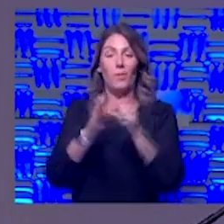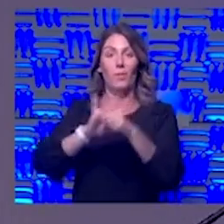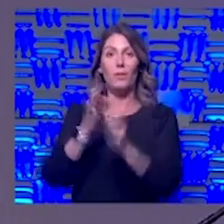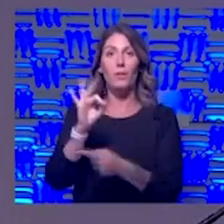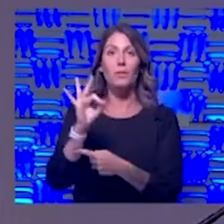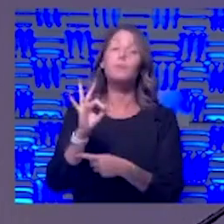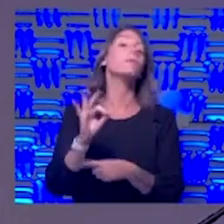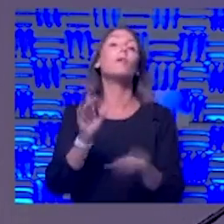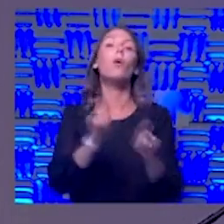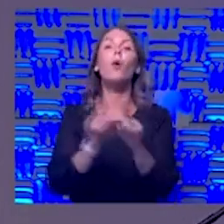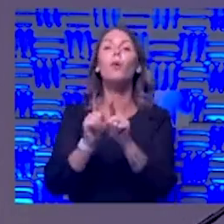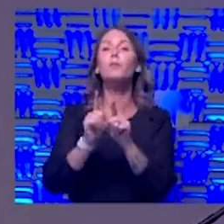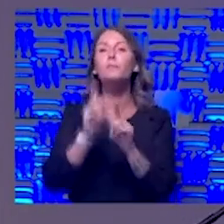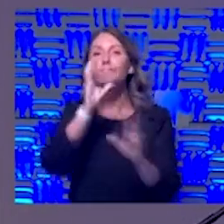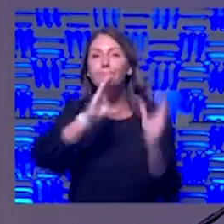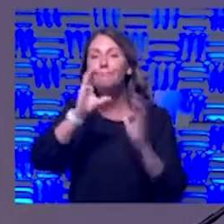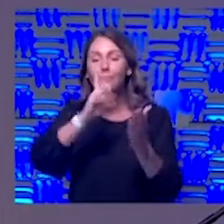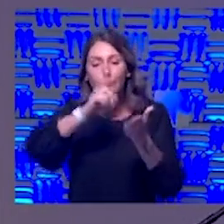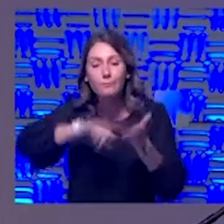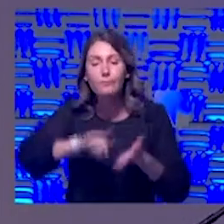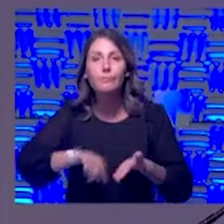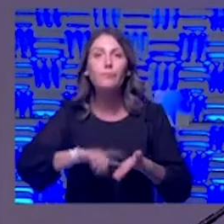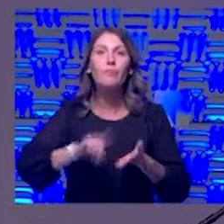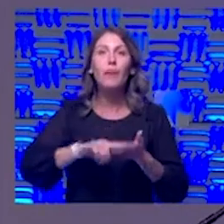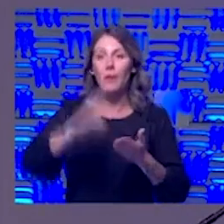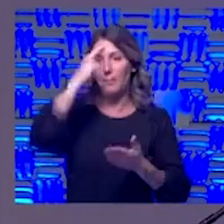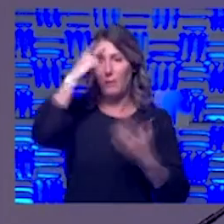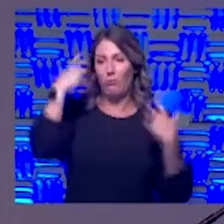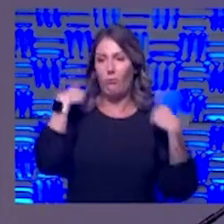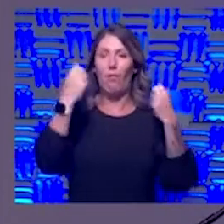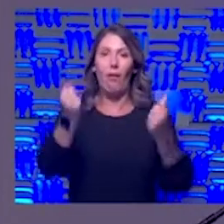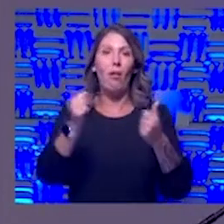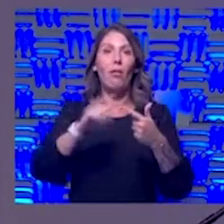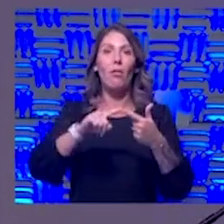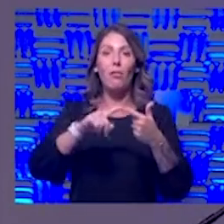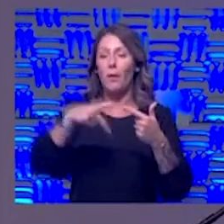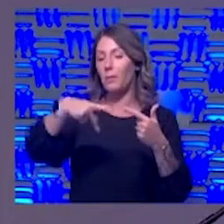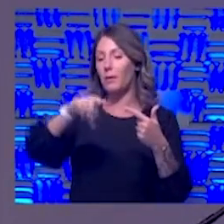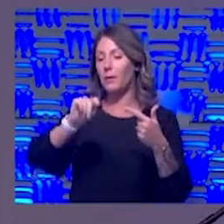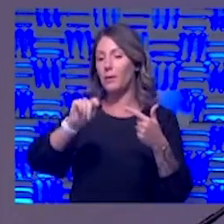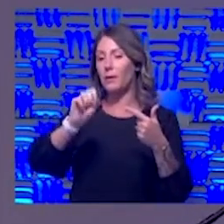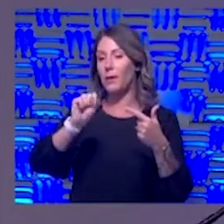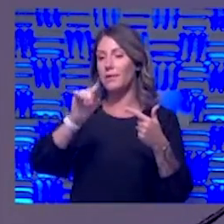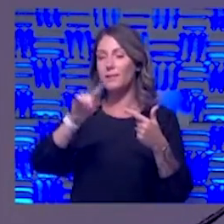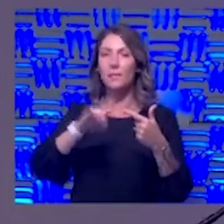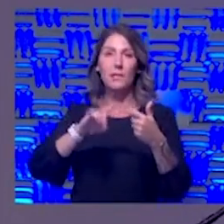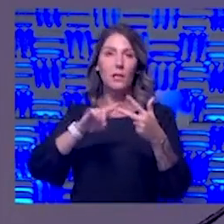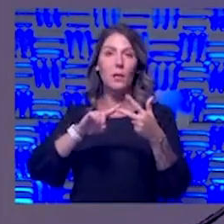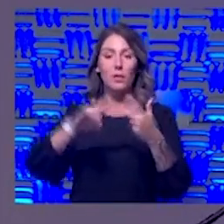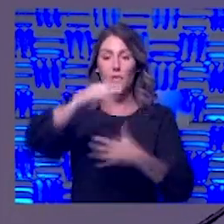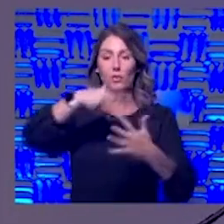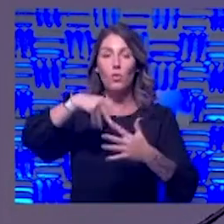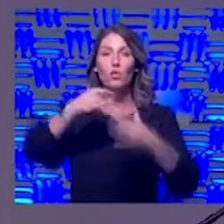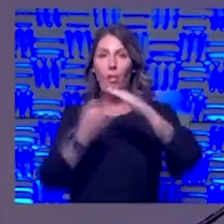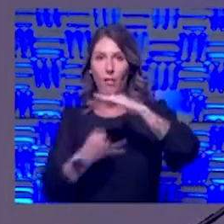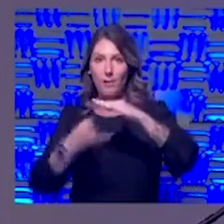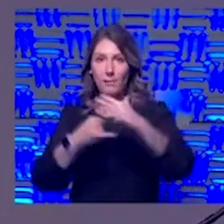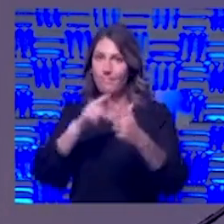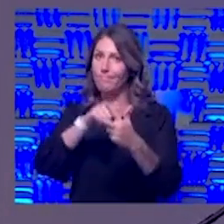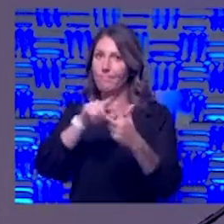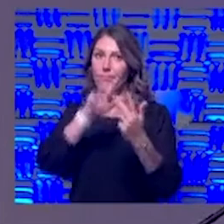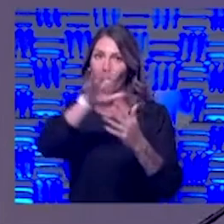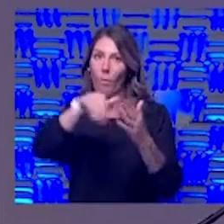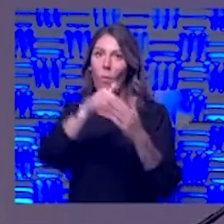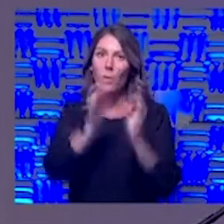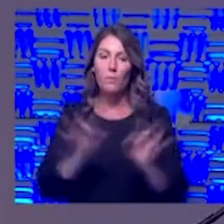We also look at things like mental health, PTSD, social isolation. Those are all factors